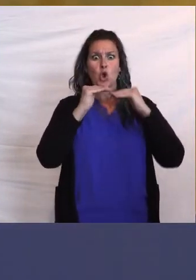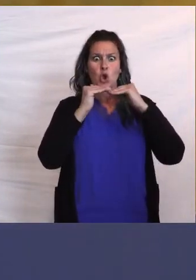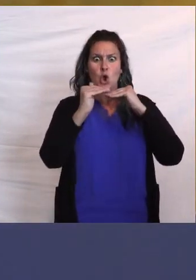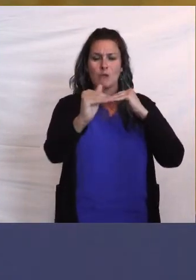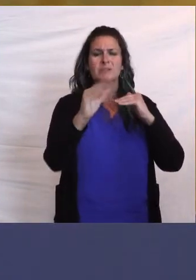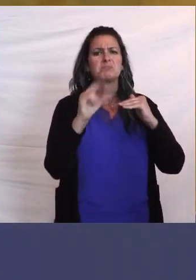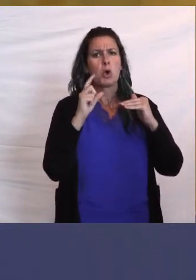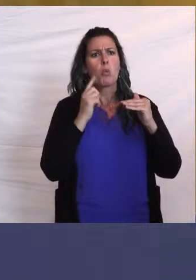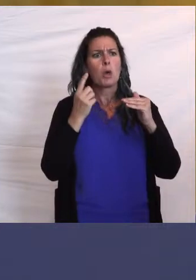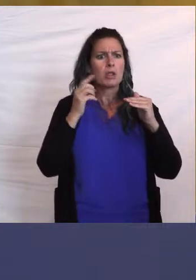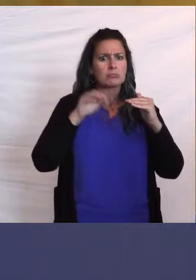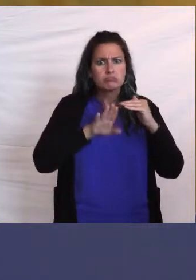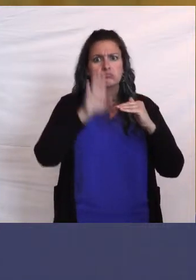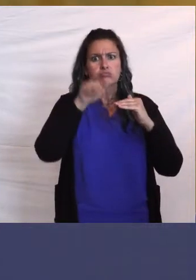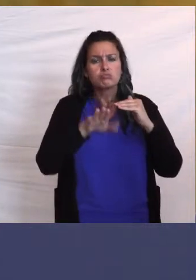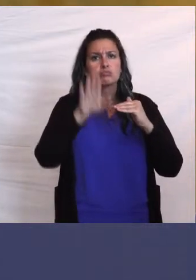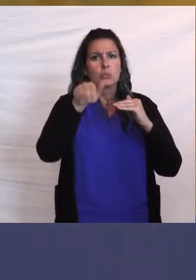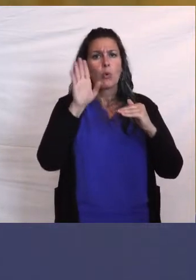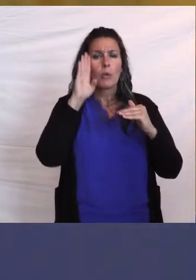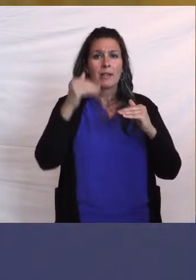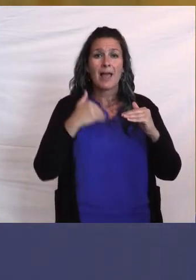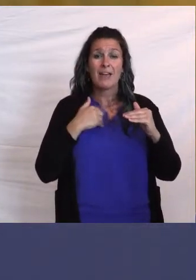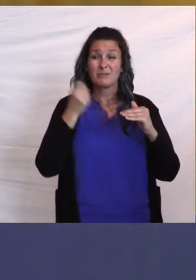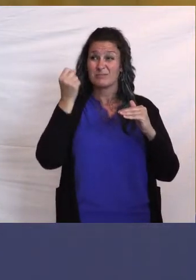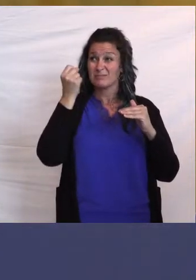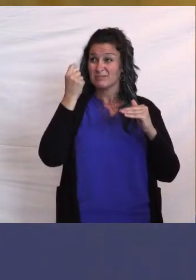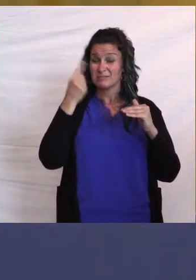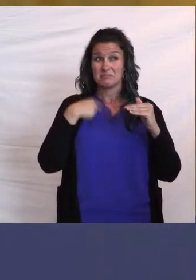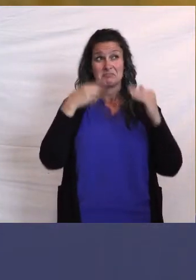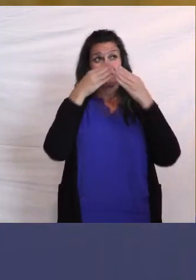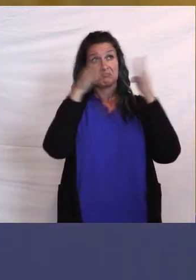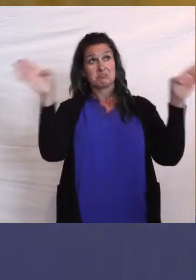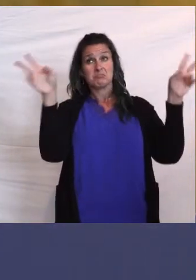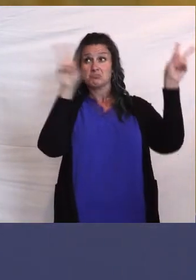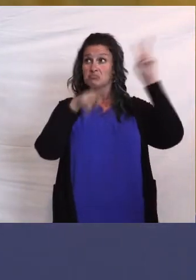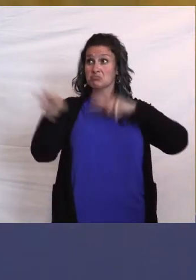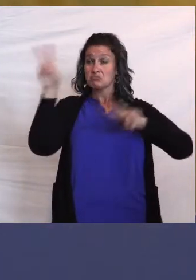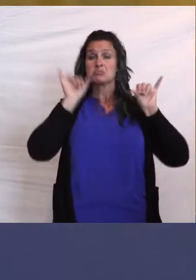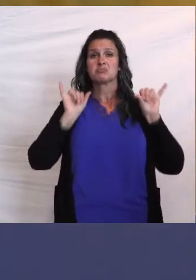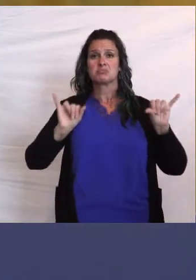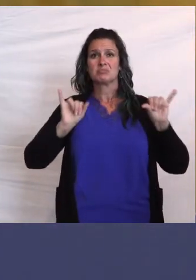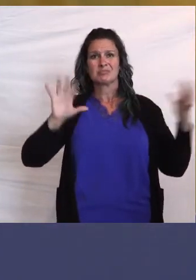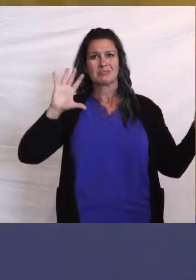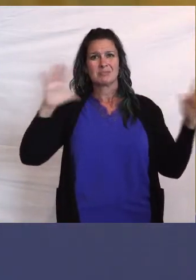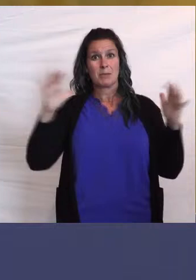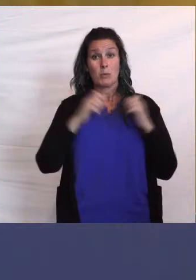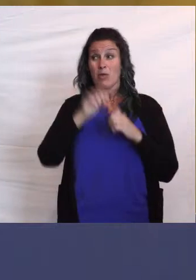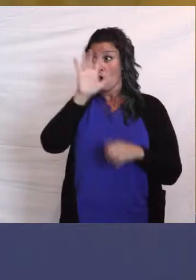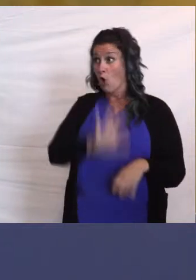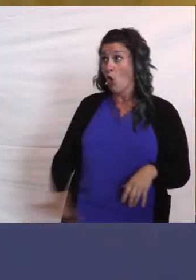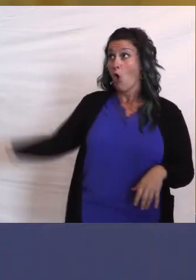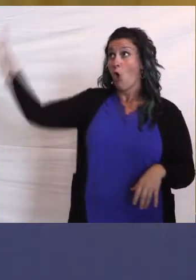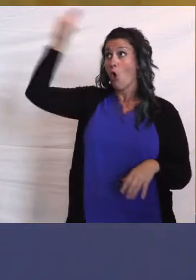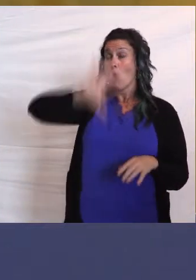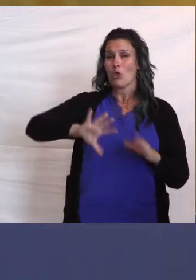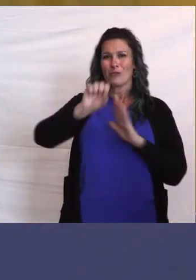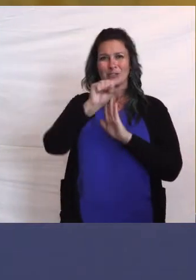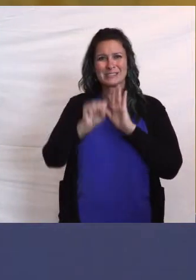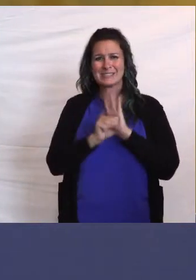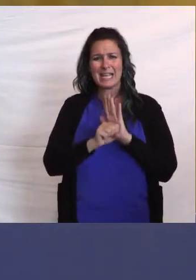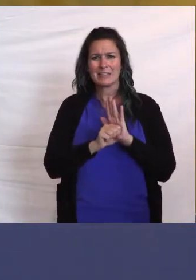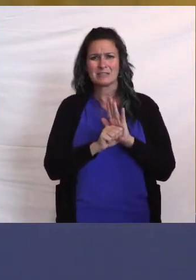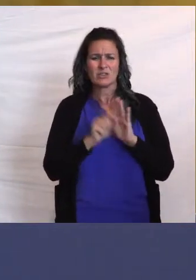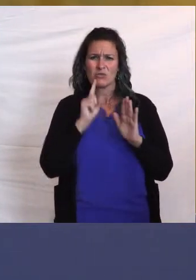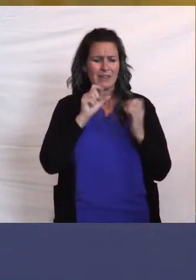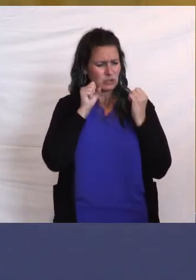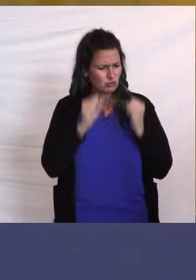but considering the broader picture, as you suggested, up and down the state, off to a strong